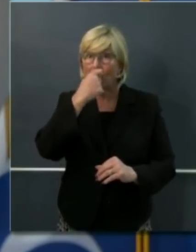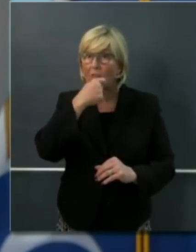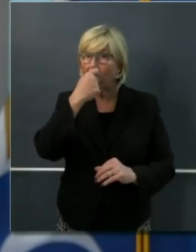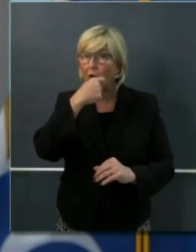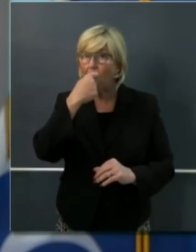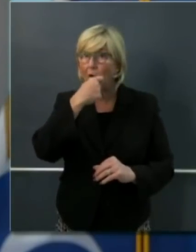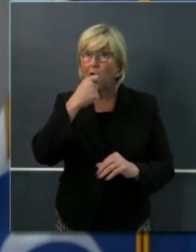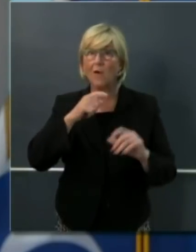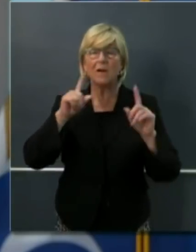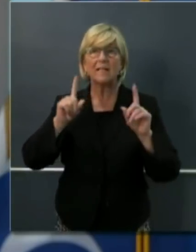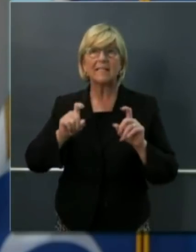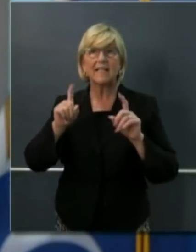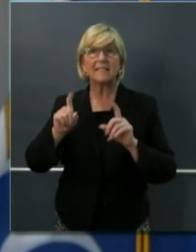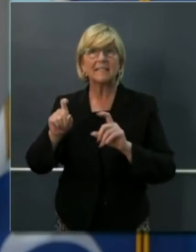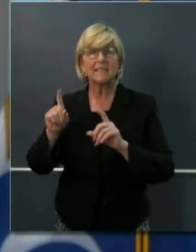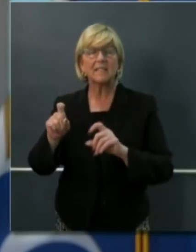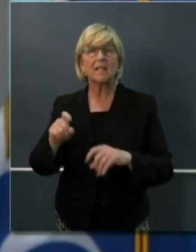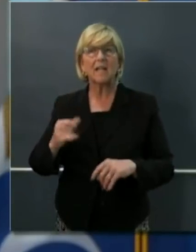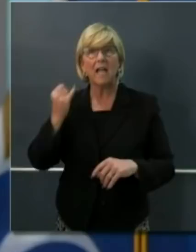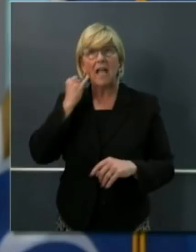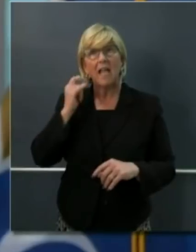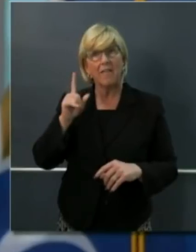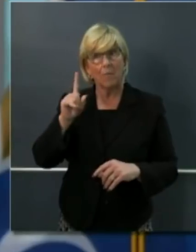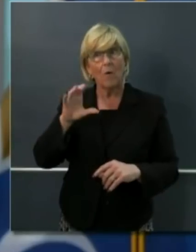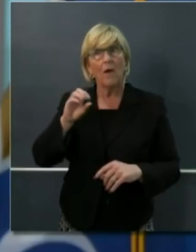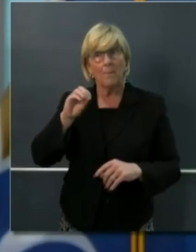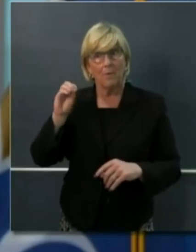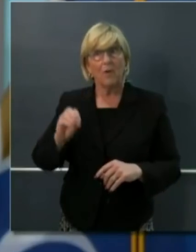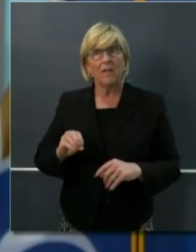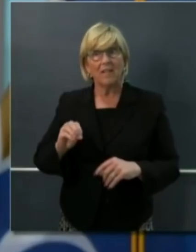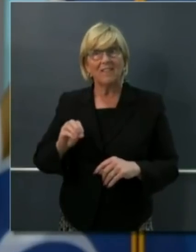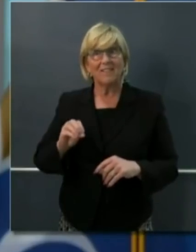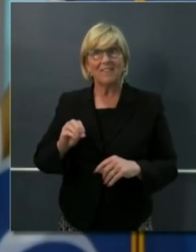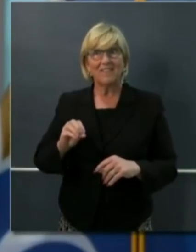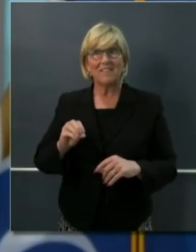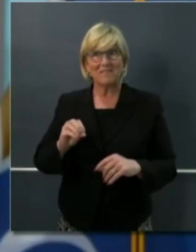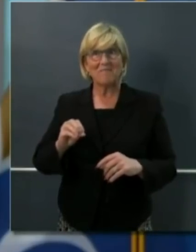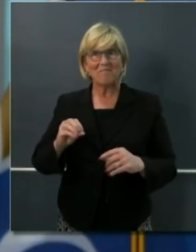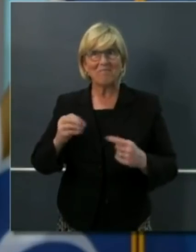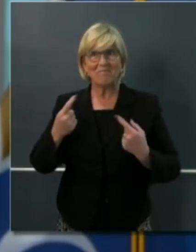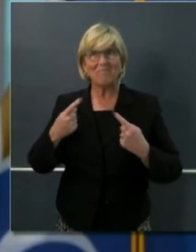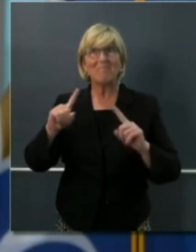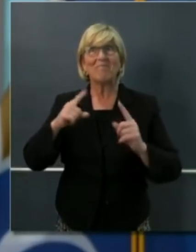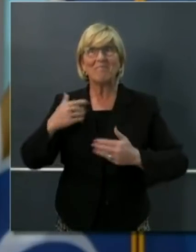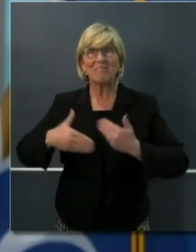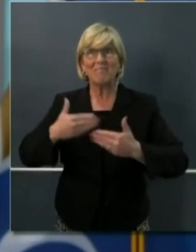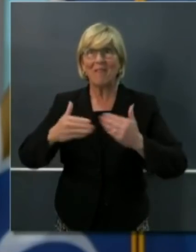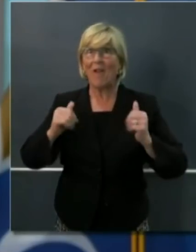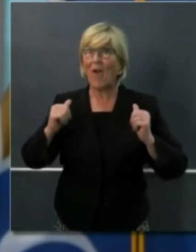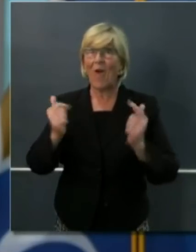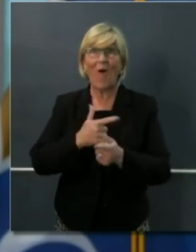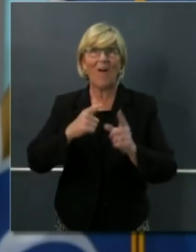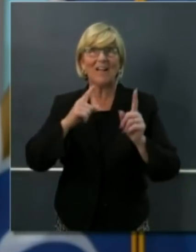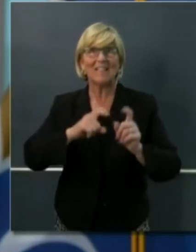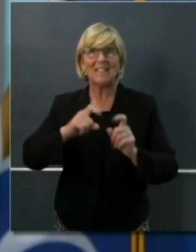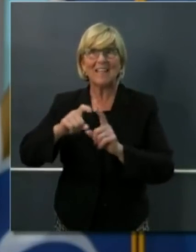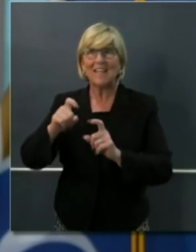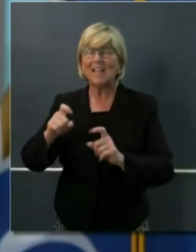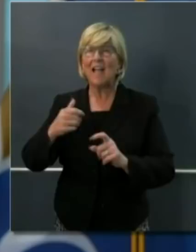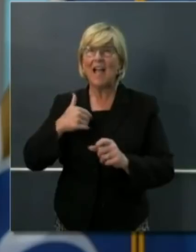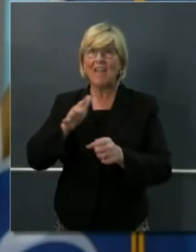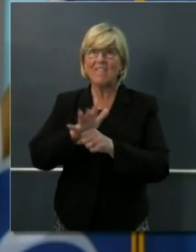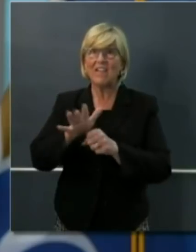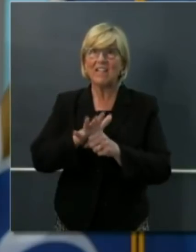exist in the state of California, if 100% were at full throttle and everybody was being tested because we had all the